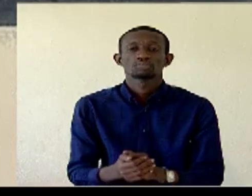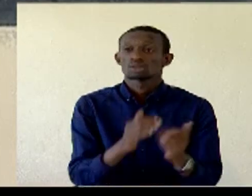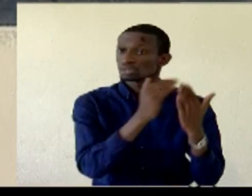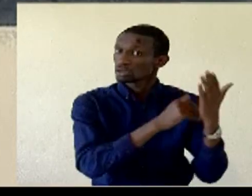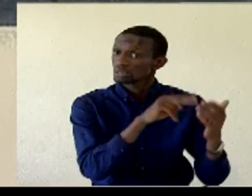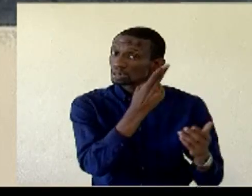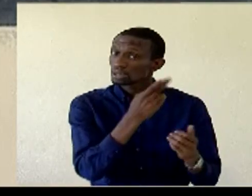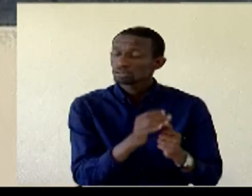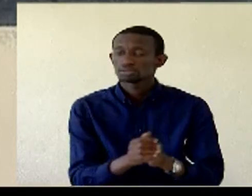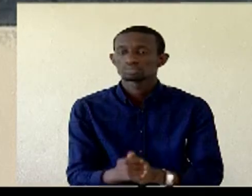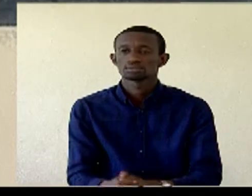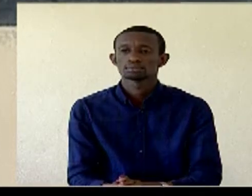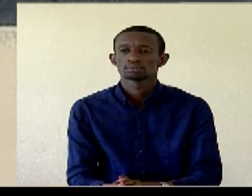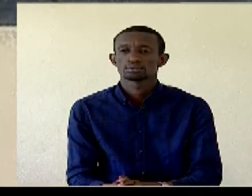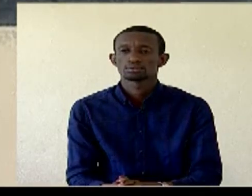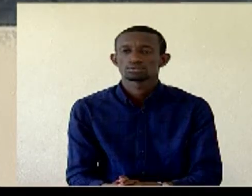form.